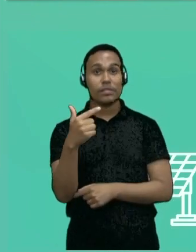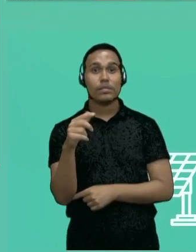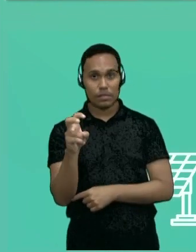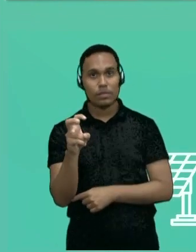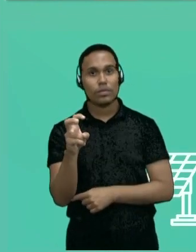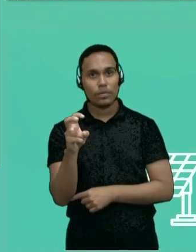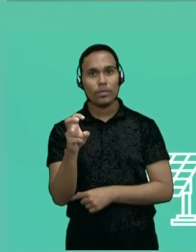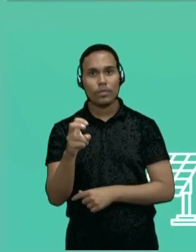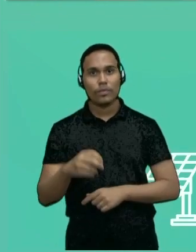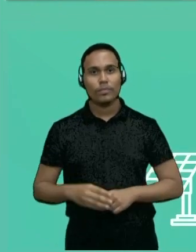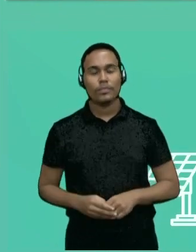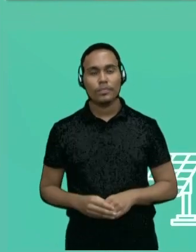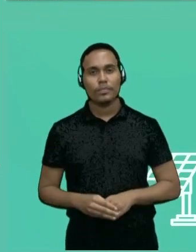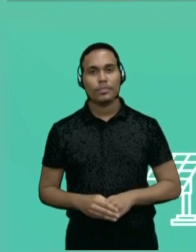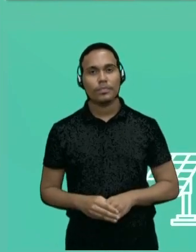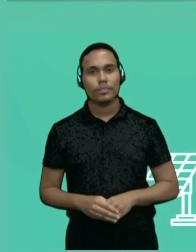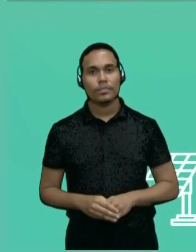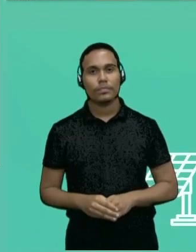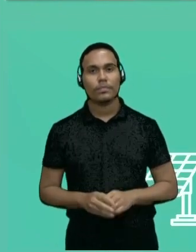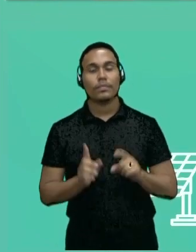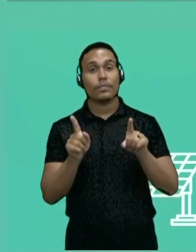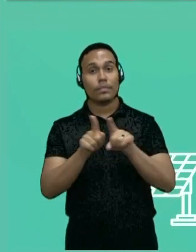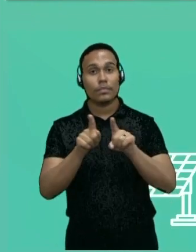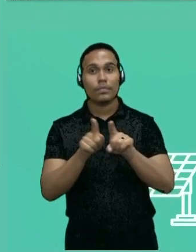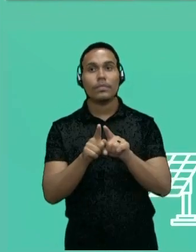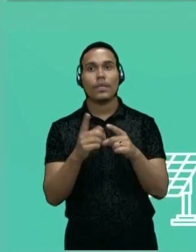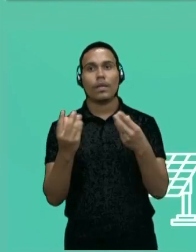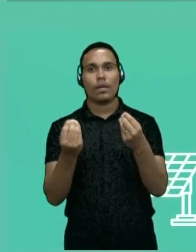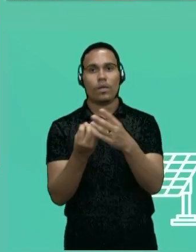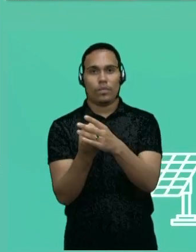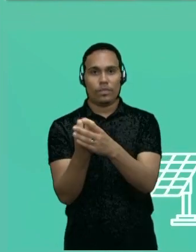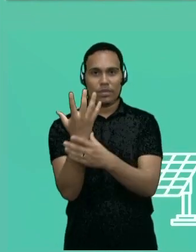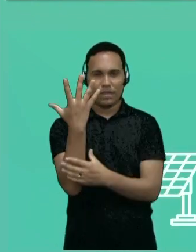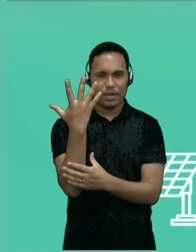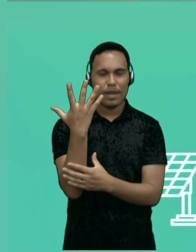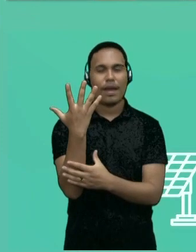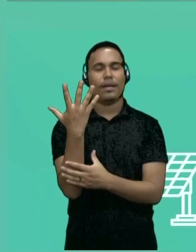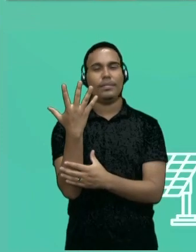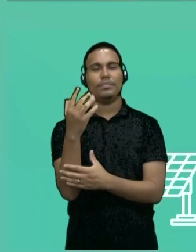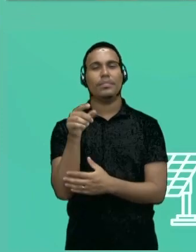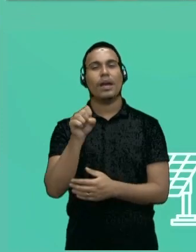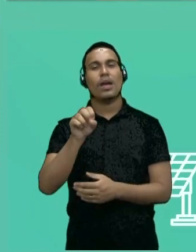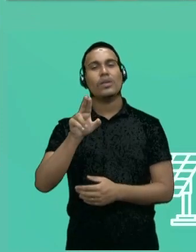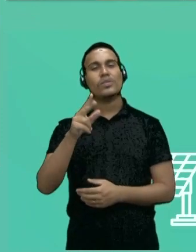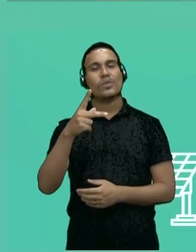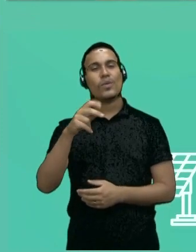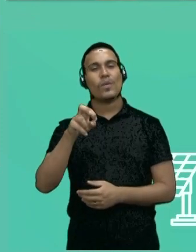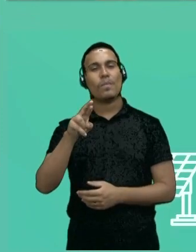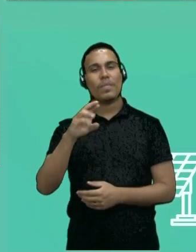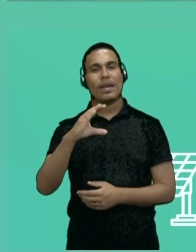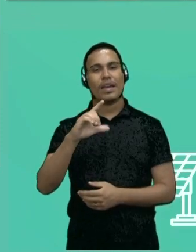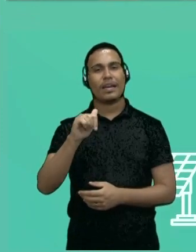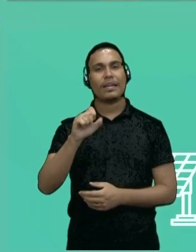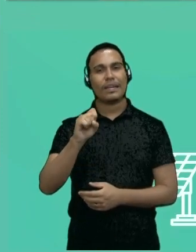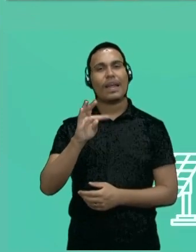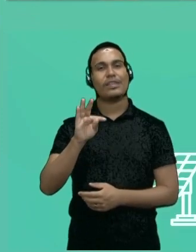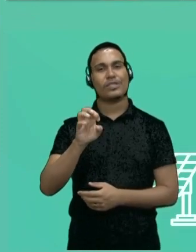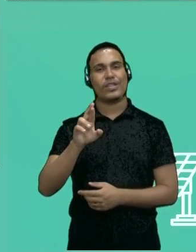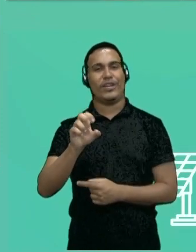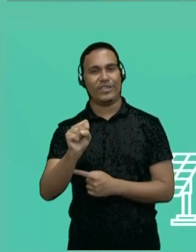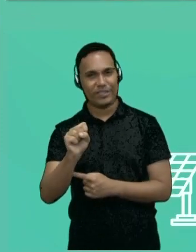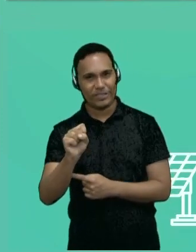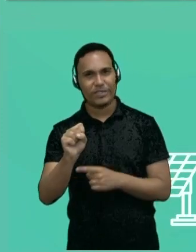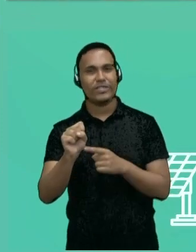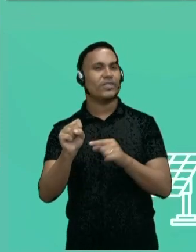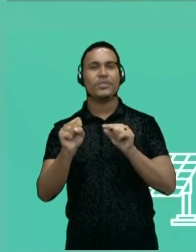end of the decade to create what we call industrial super places in the UK. So these will be kind of blue hydrogen-enabled